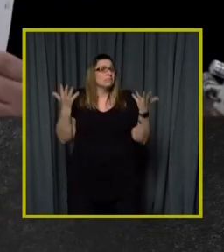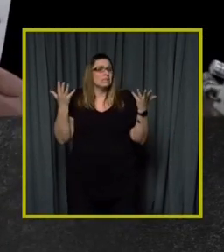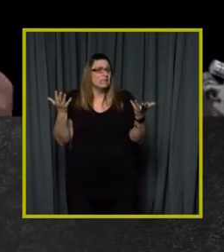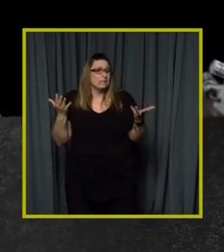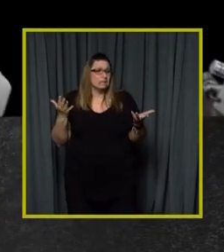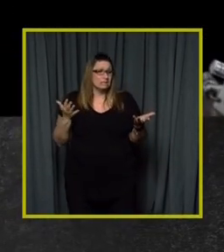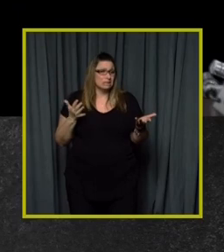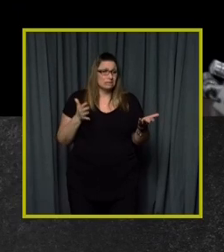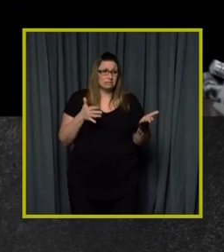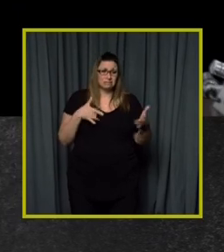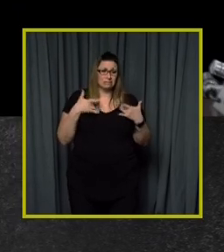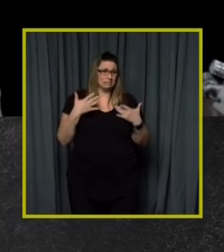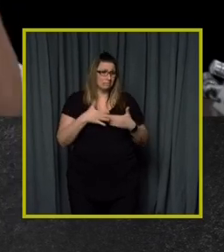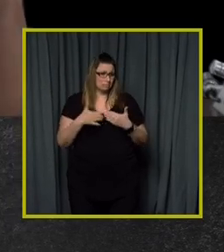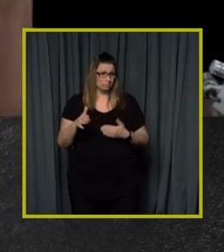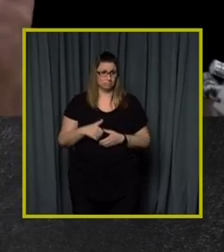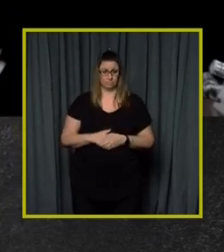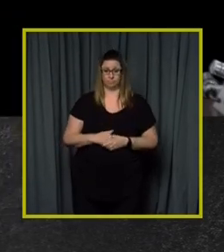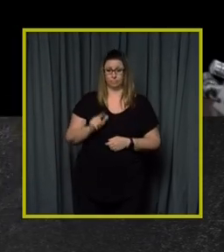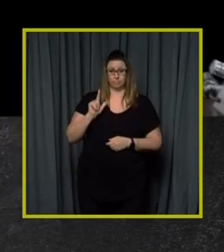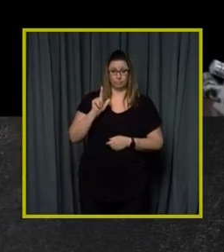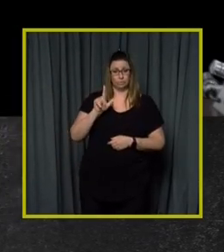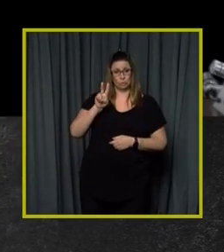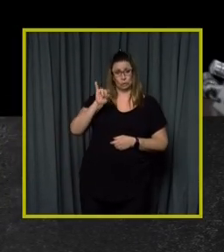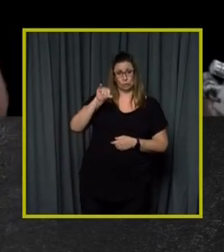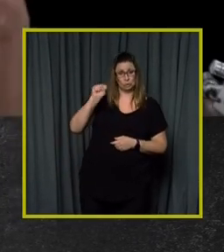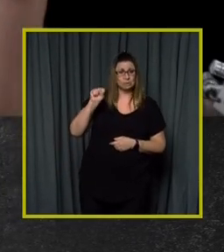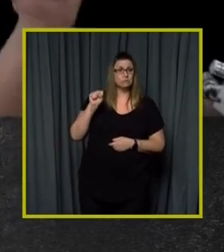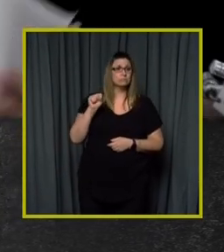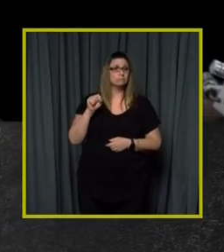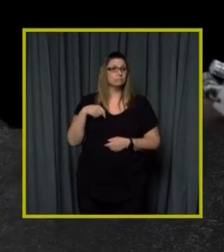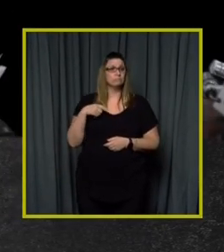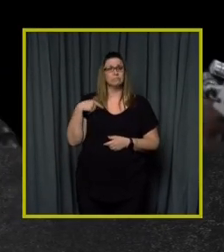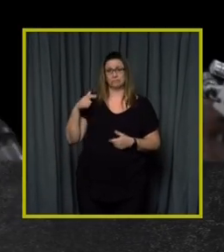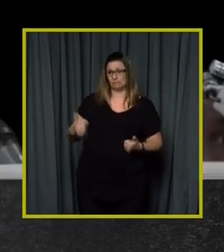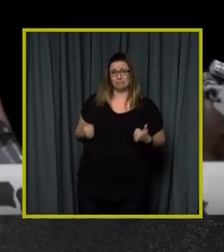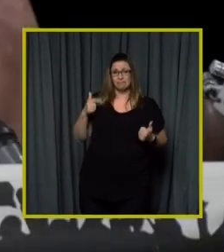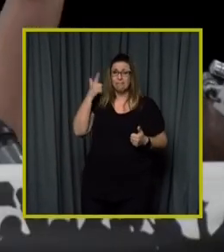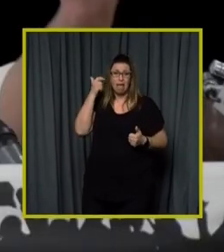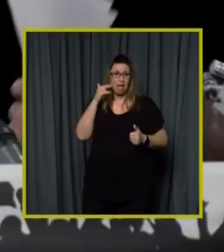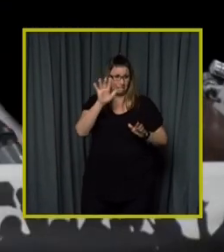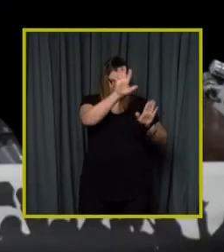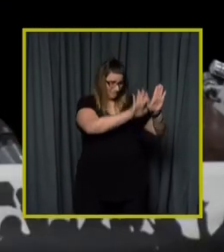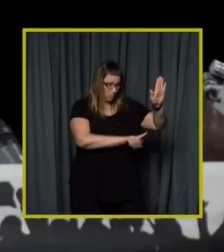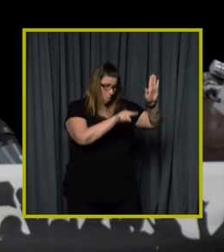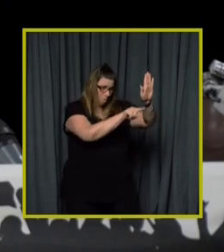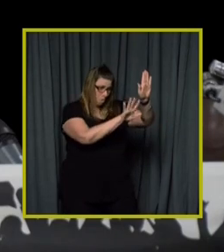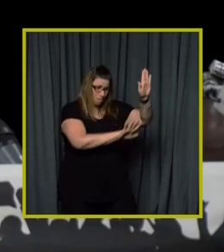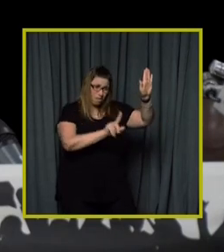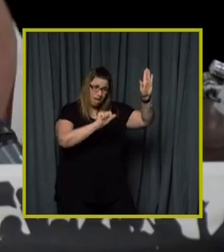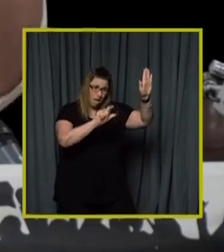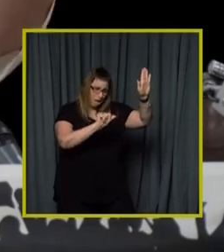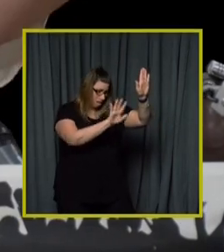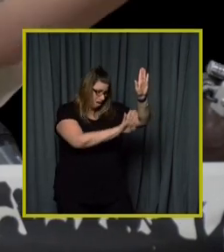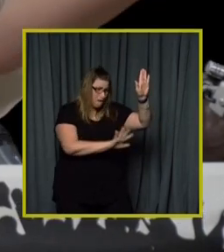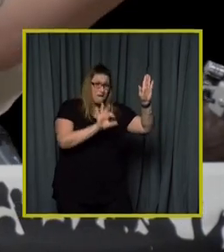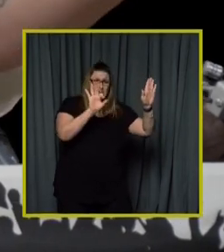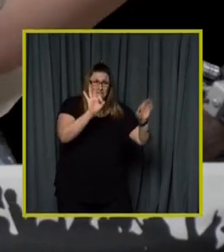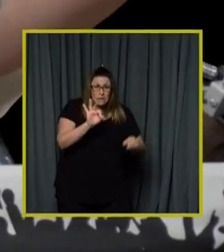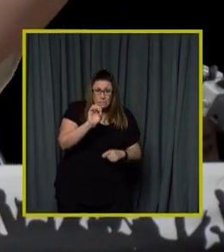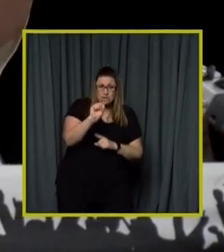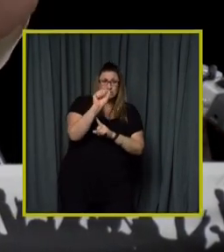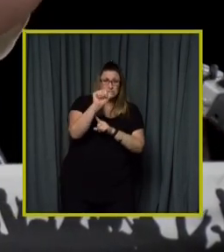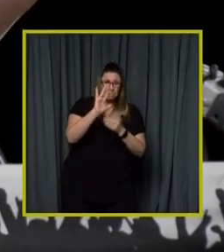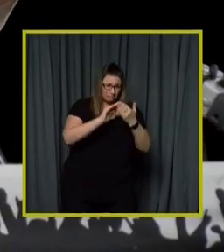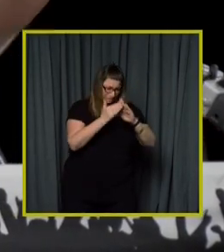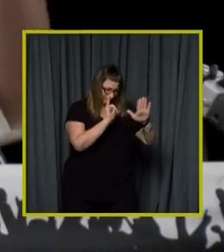LA, in our community, you can see it in Fresno, you can see it in Sacramento, you can see it in Salinas, you can see it in Chico,